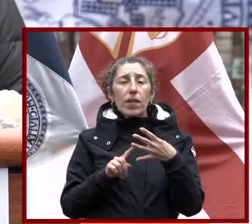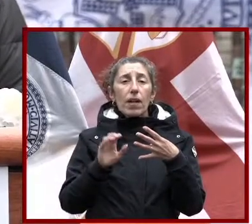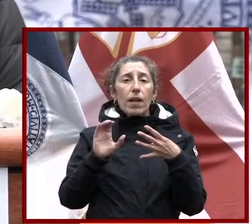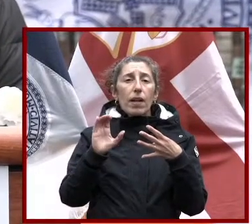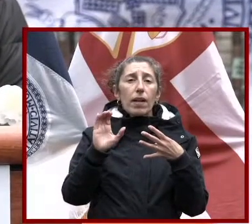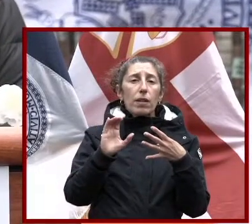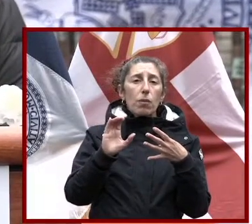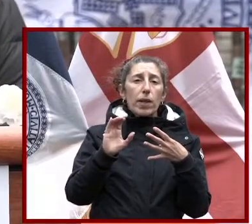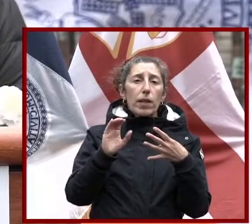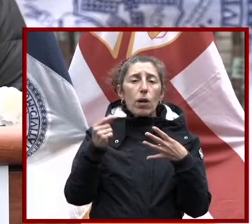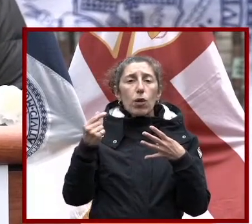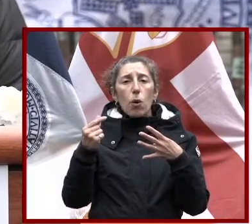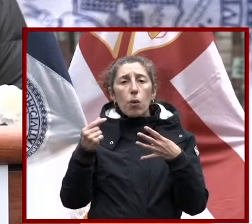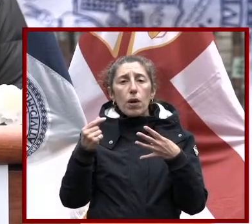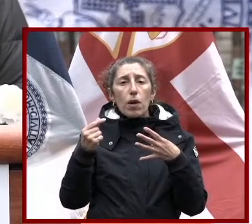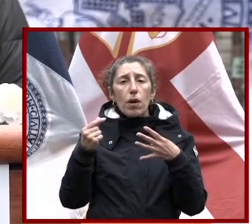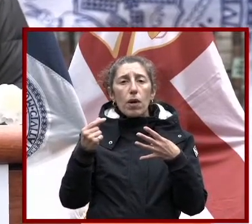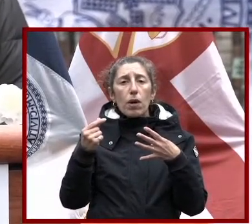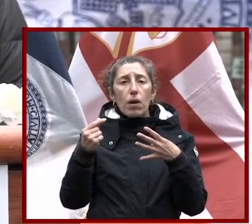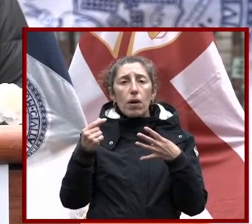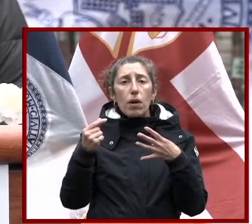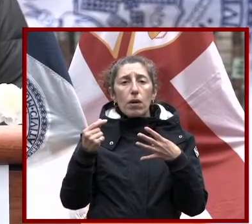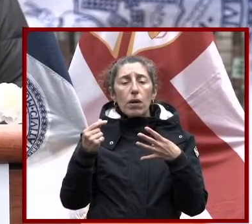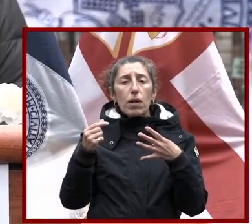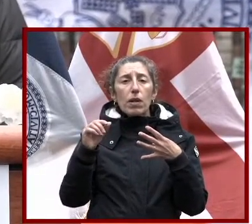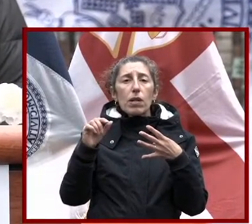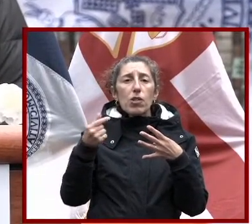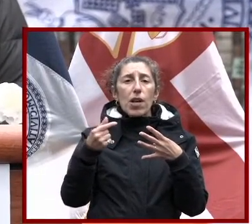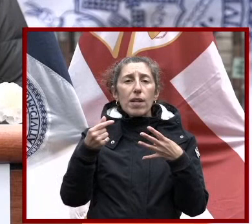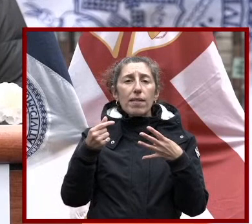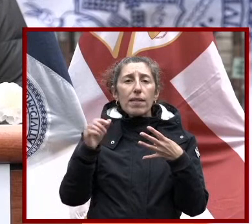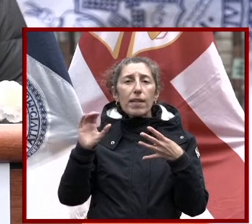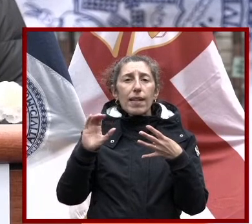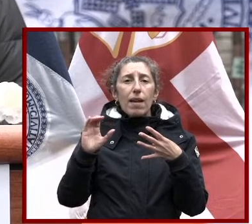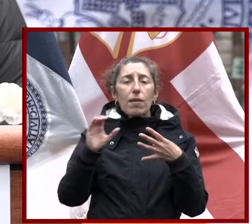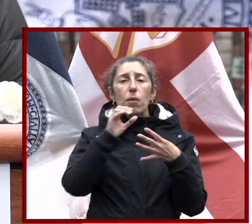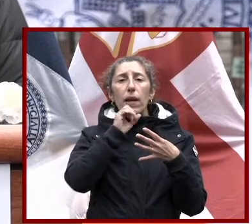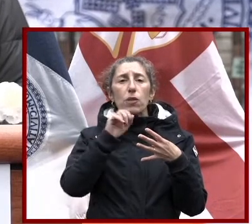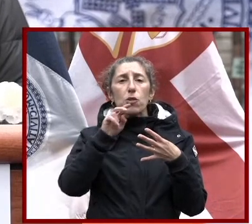Katharina Bona, Gianna Stanazzo, age